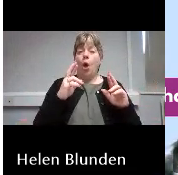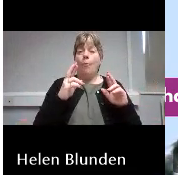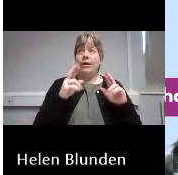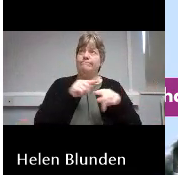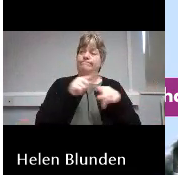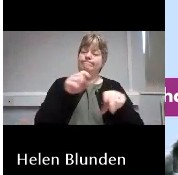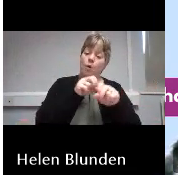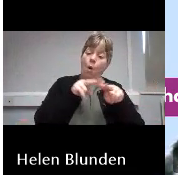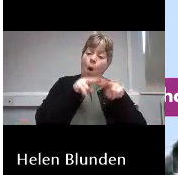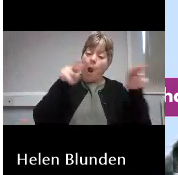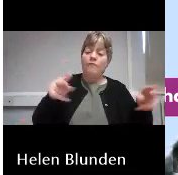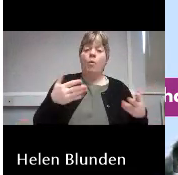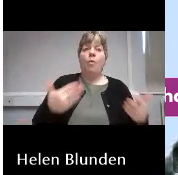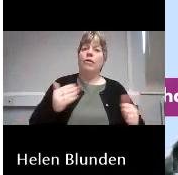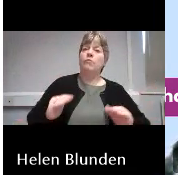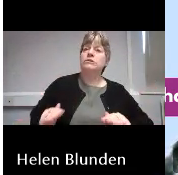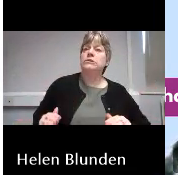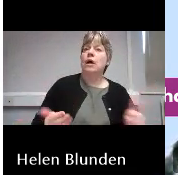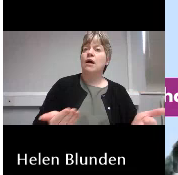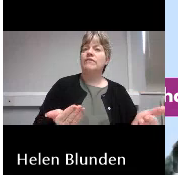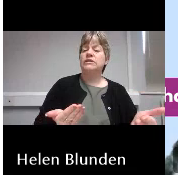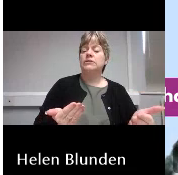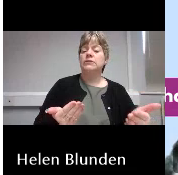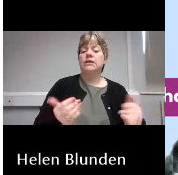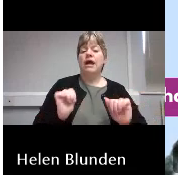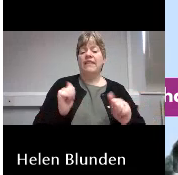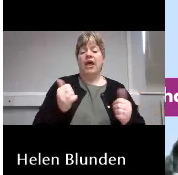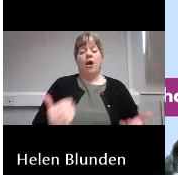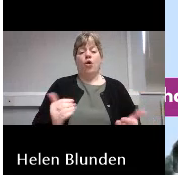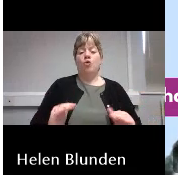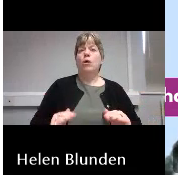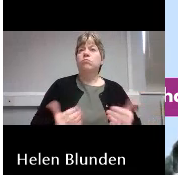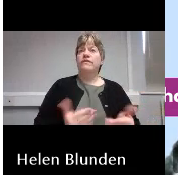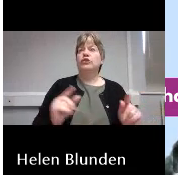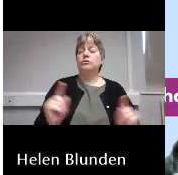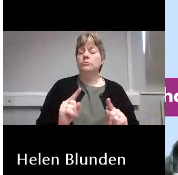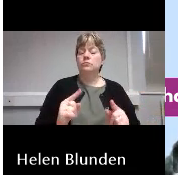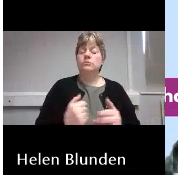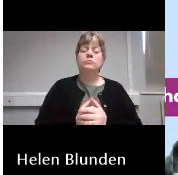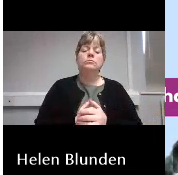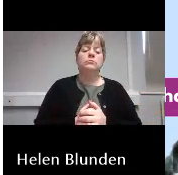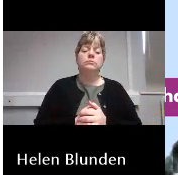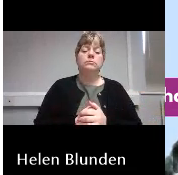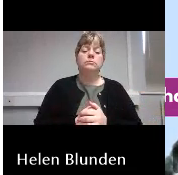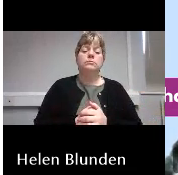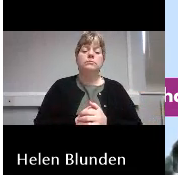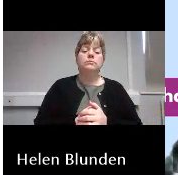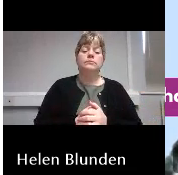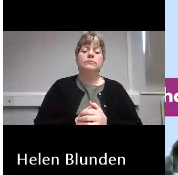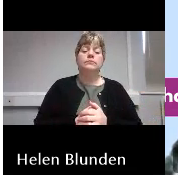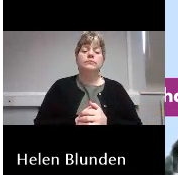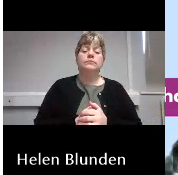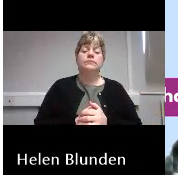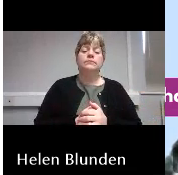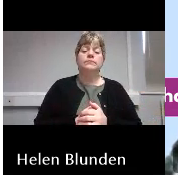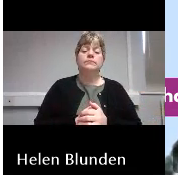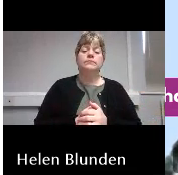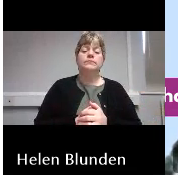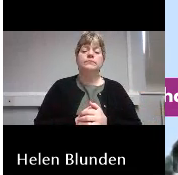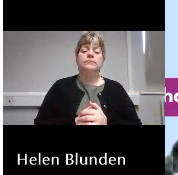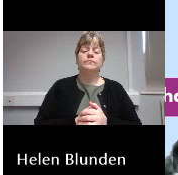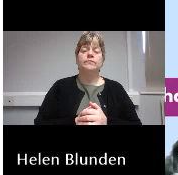of the current services and the current provision that we have in Derby